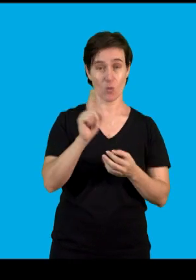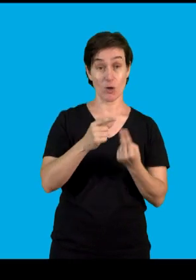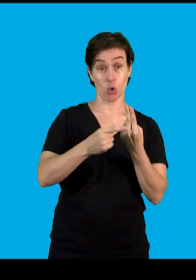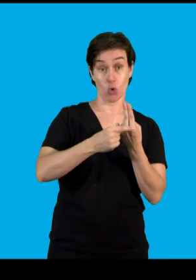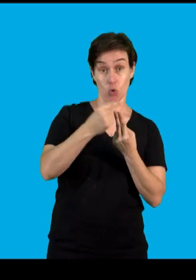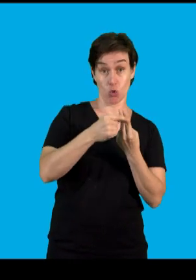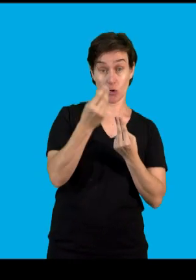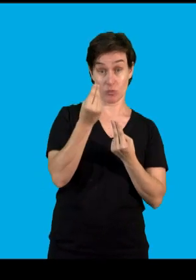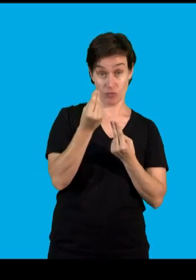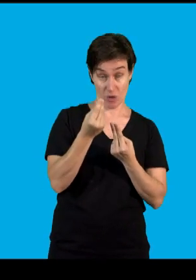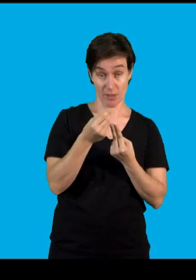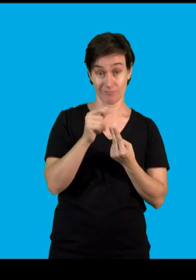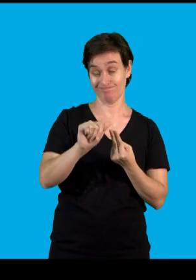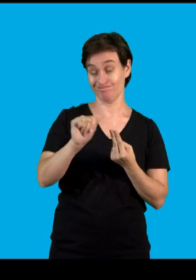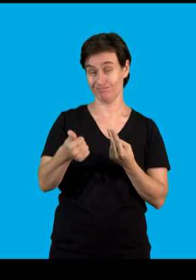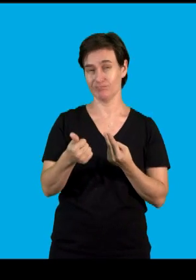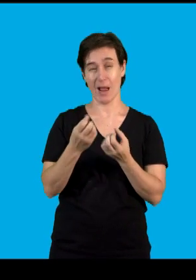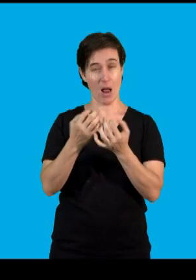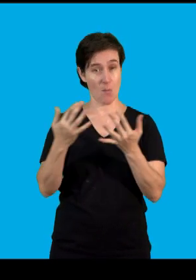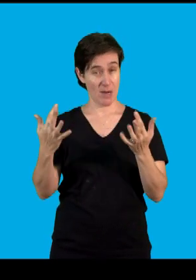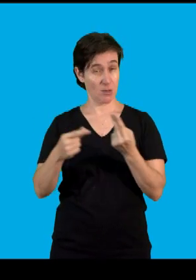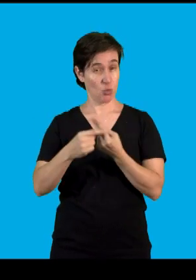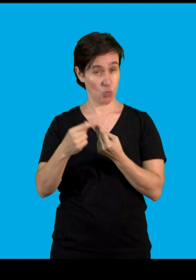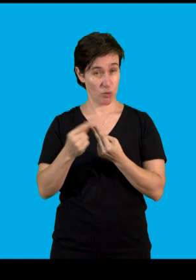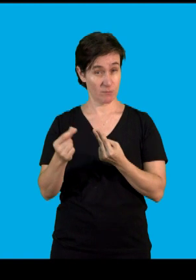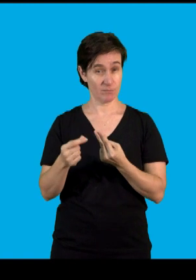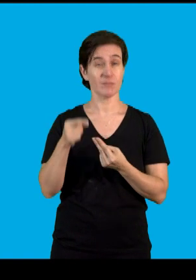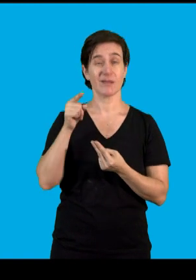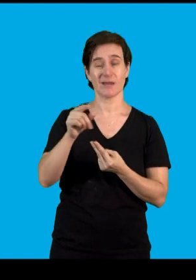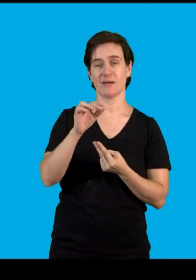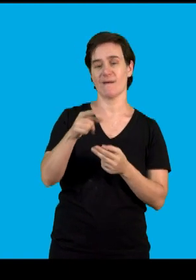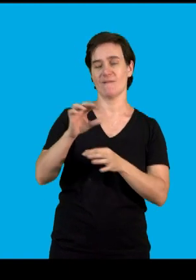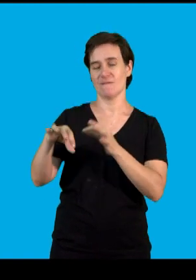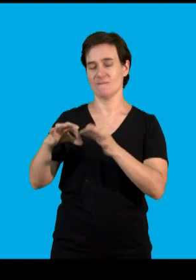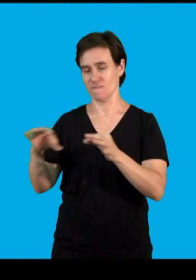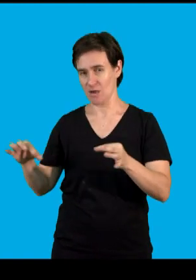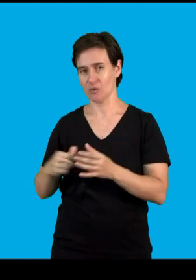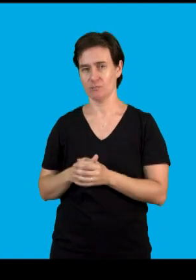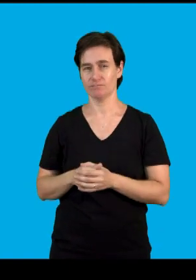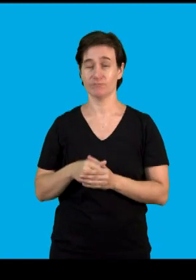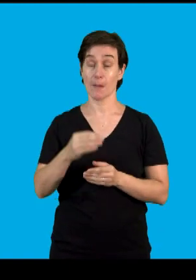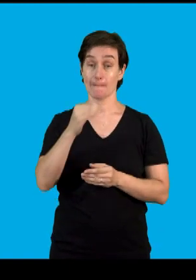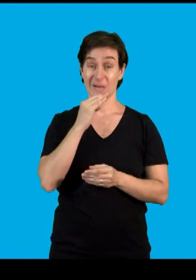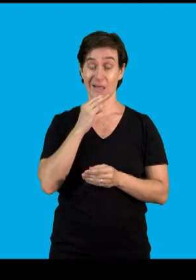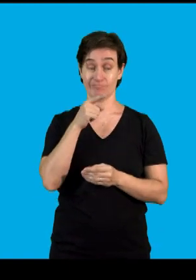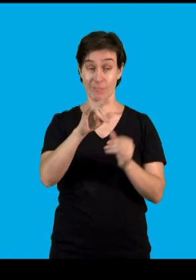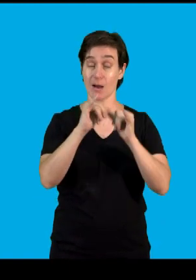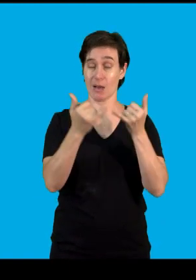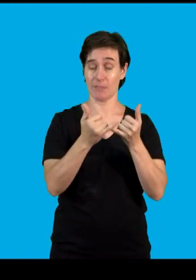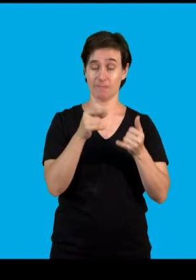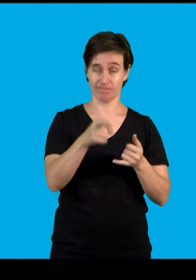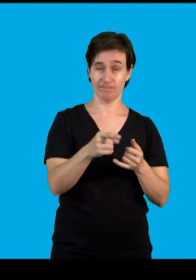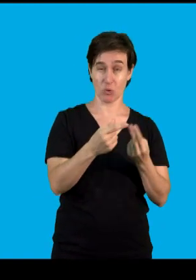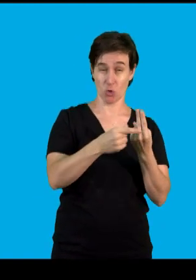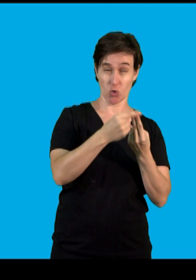unit price, then the number of units, and then the fund value, meaning they took the unit